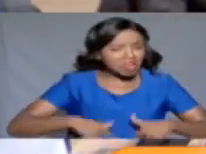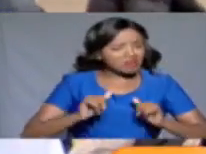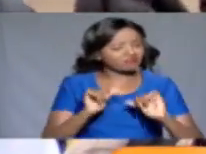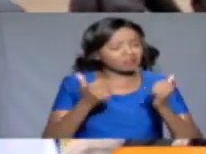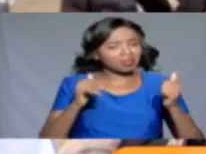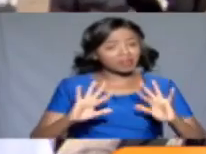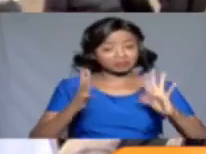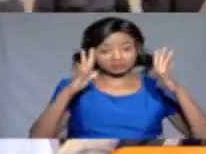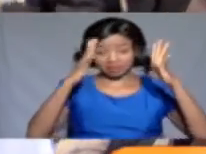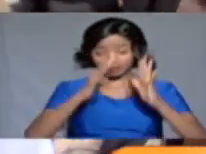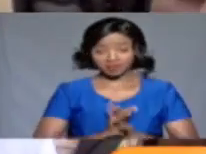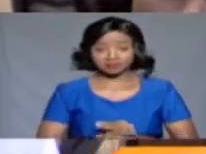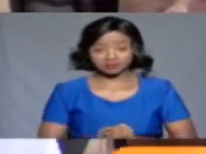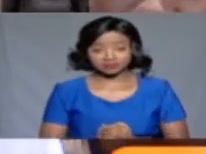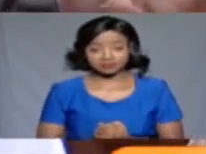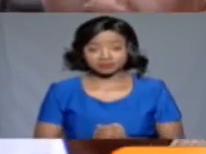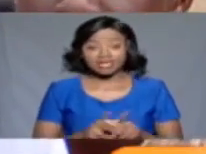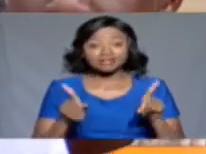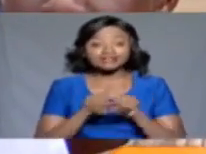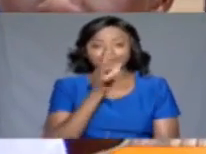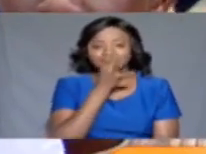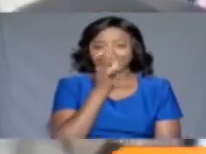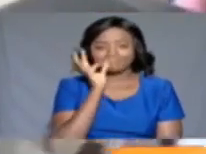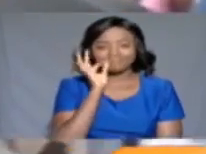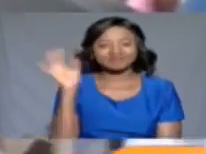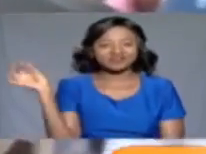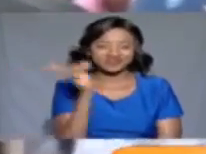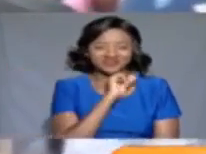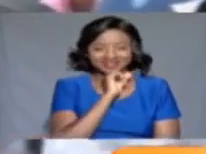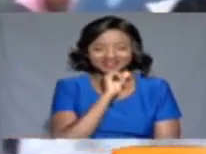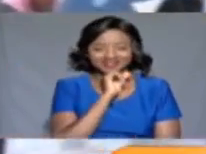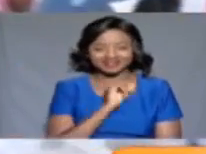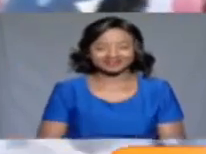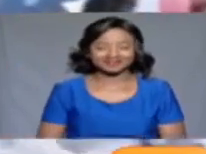those, fasting is over. Let's...